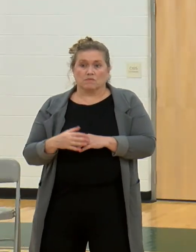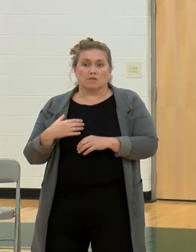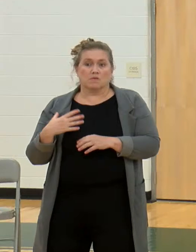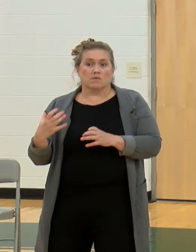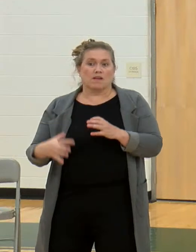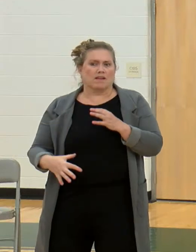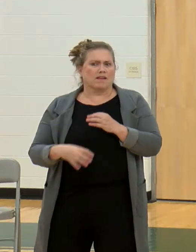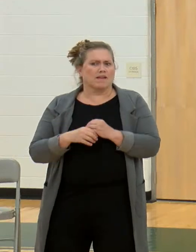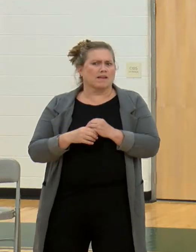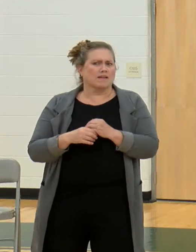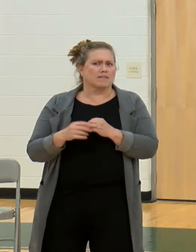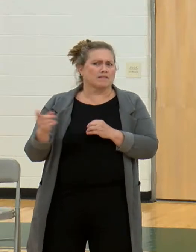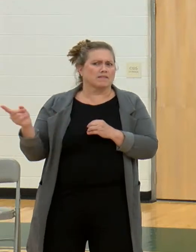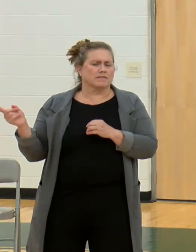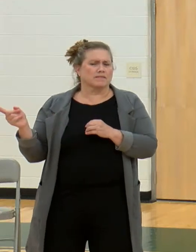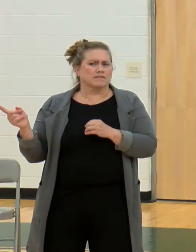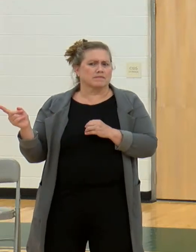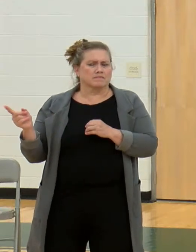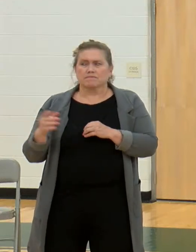Sure.